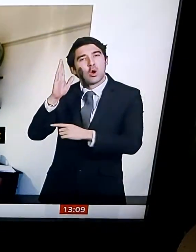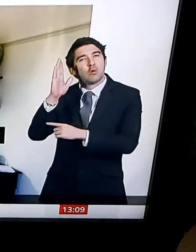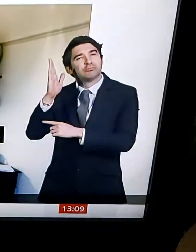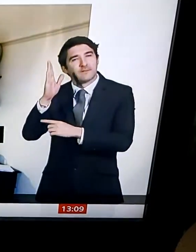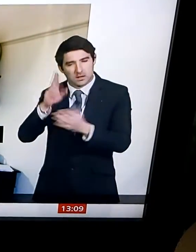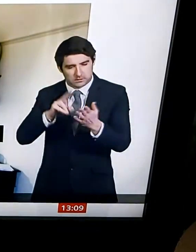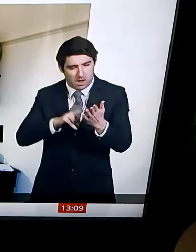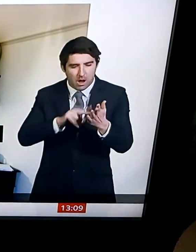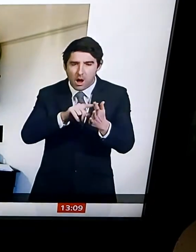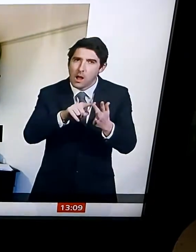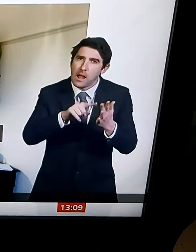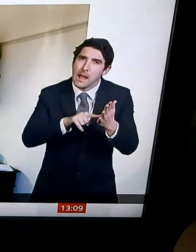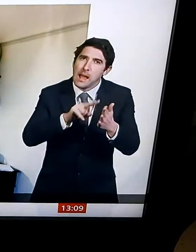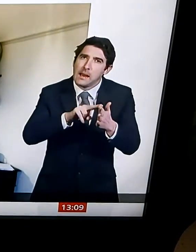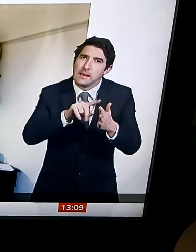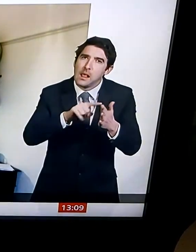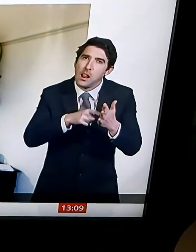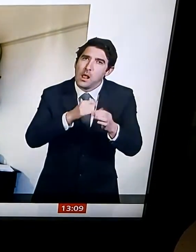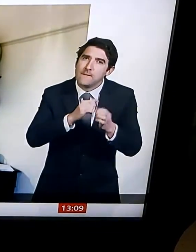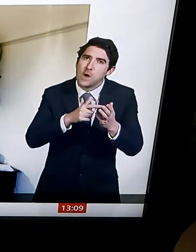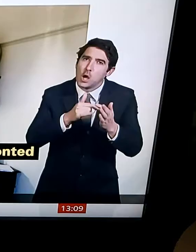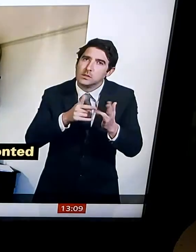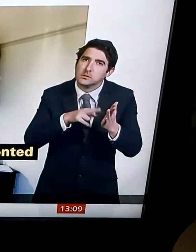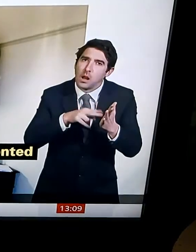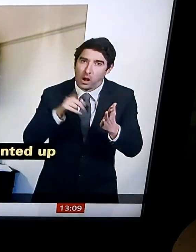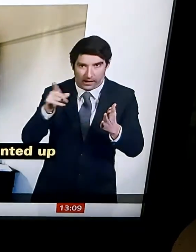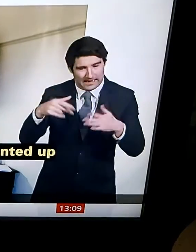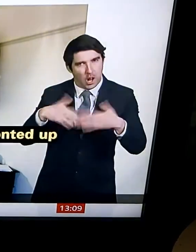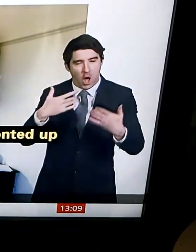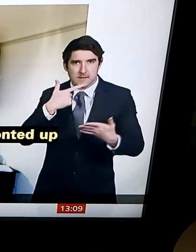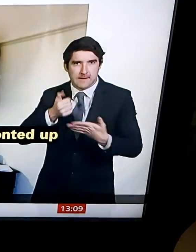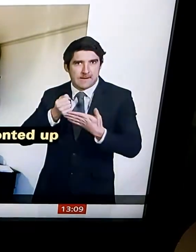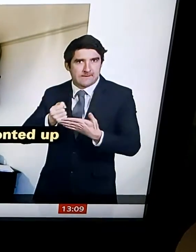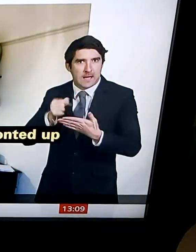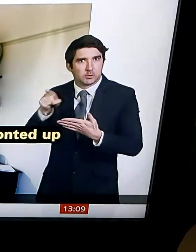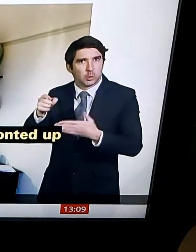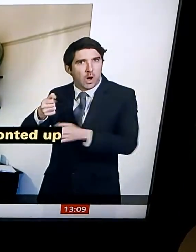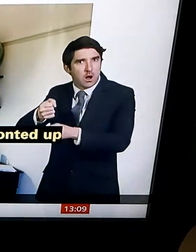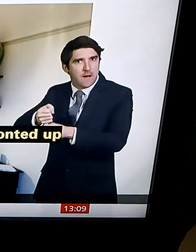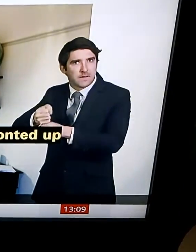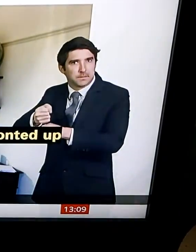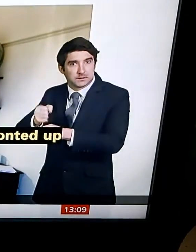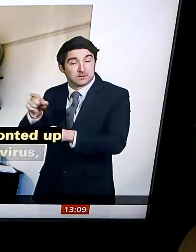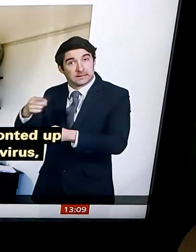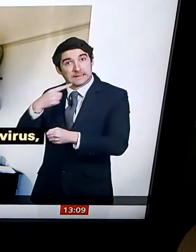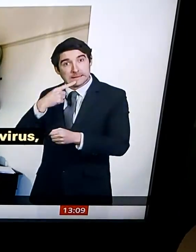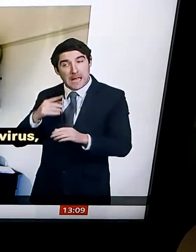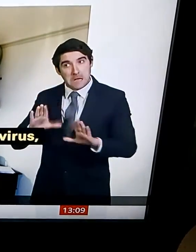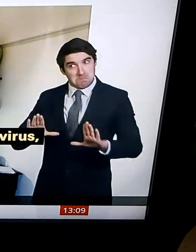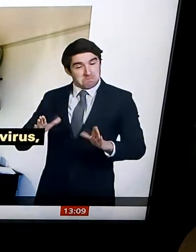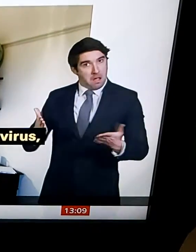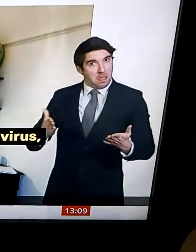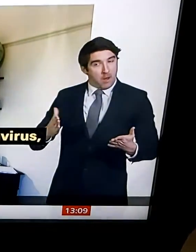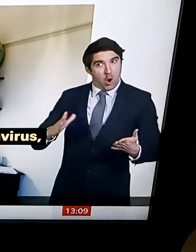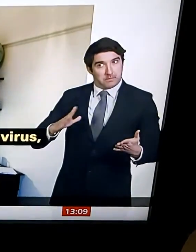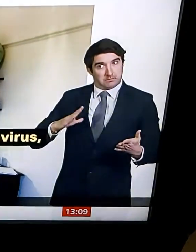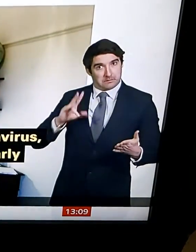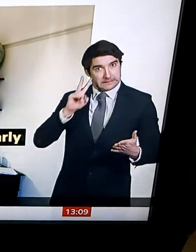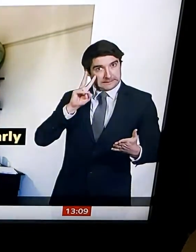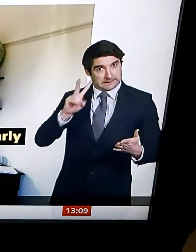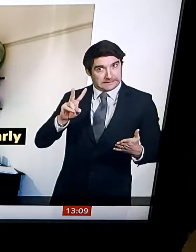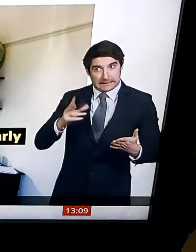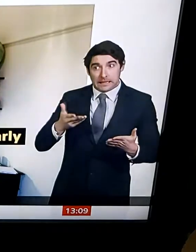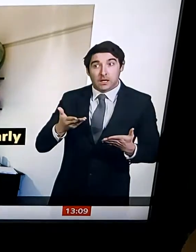up much of the science on coronavirus, this morning suggesting that the early signs are that the rate of